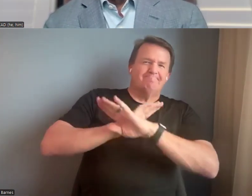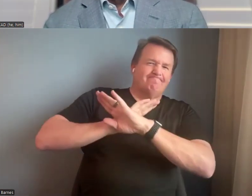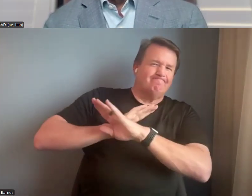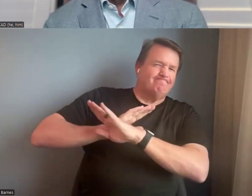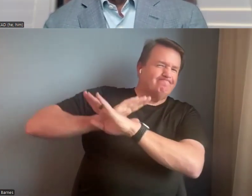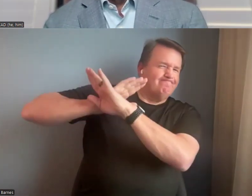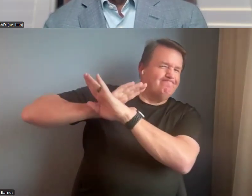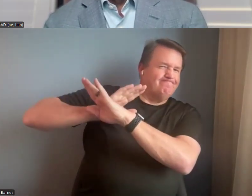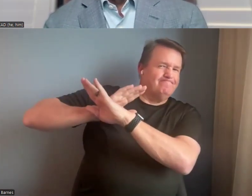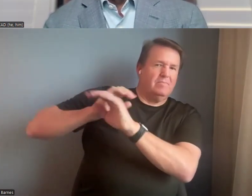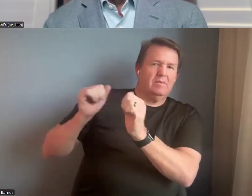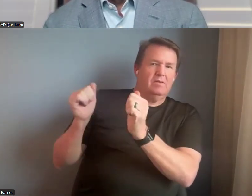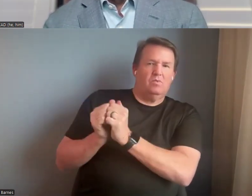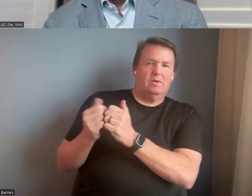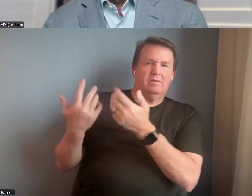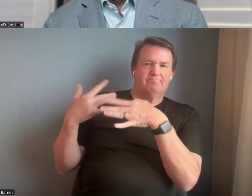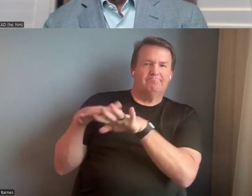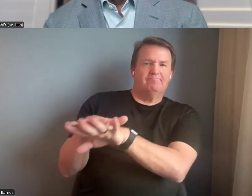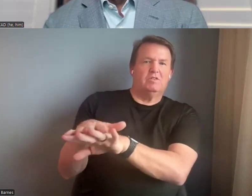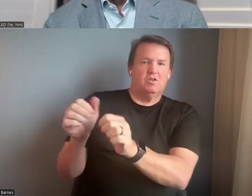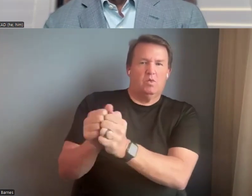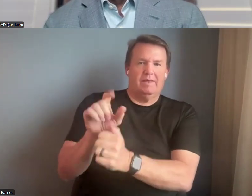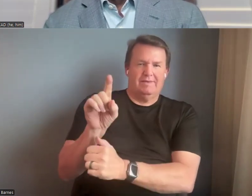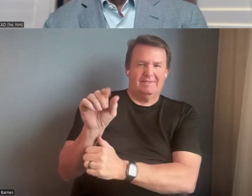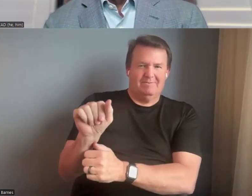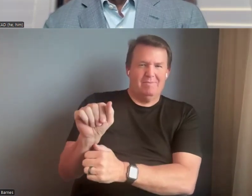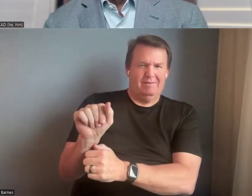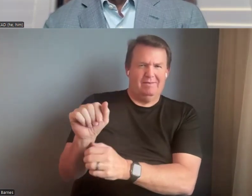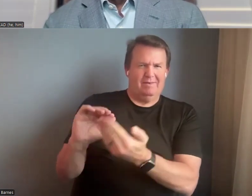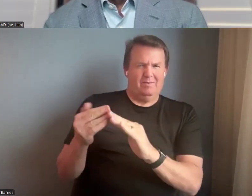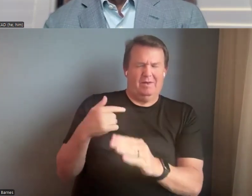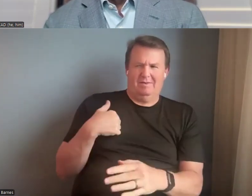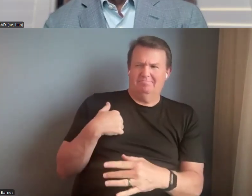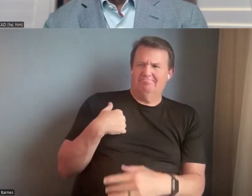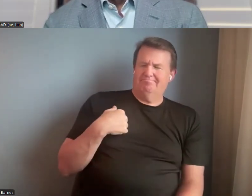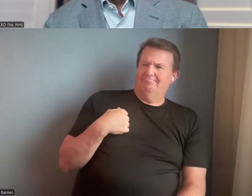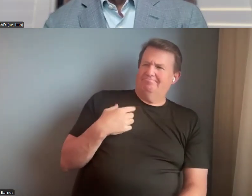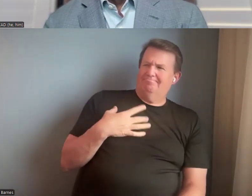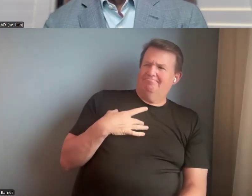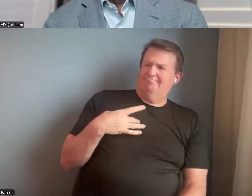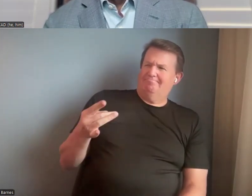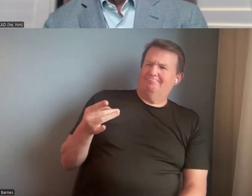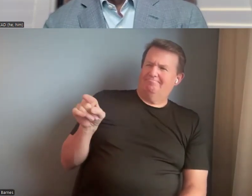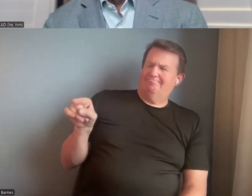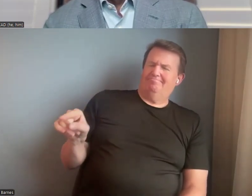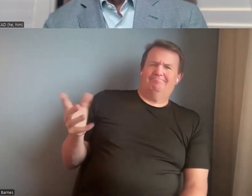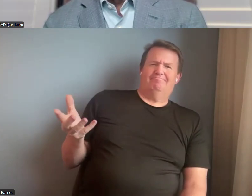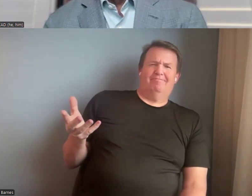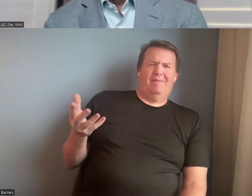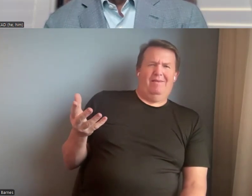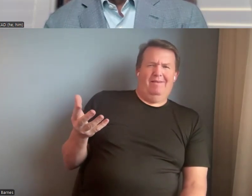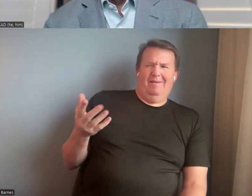merge with the disability community. And which I found very interesting because as we